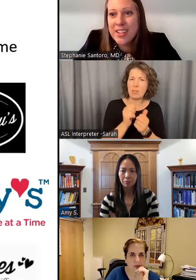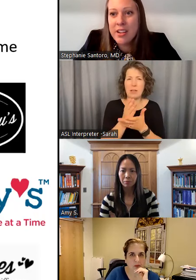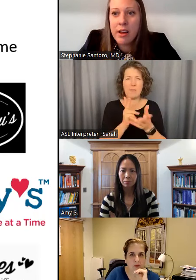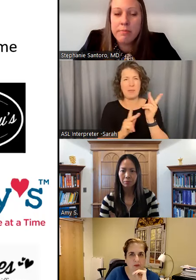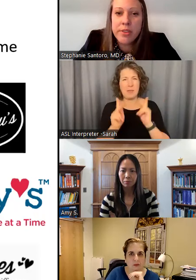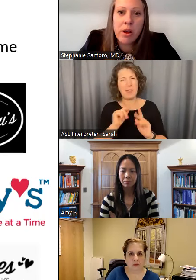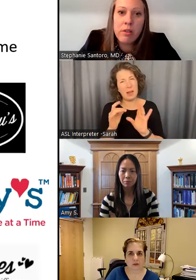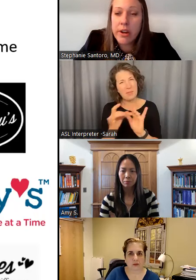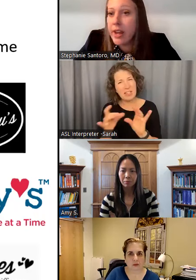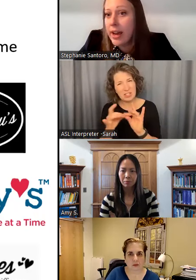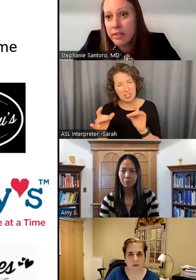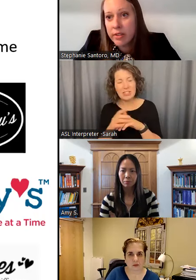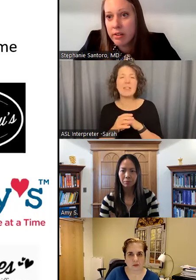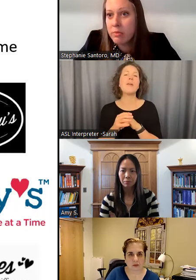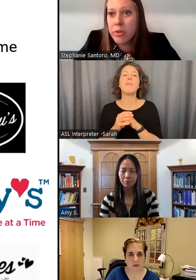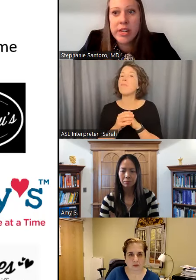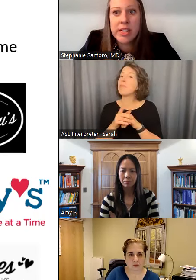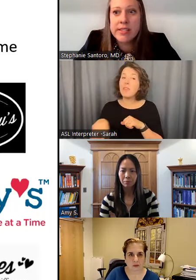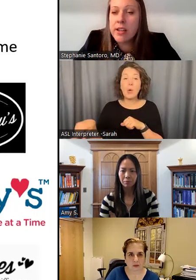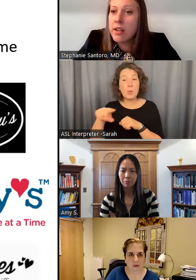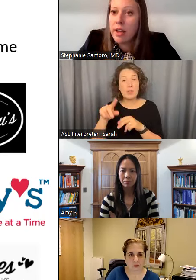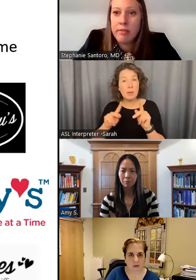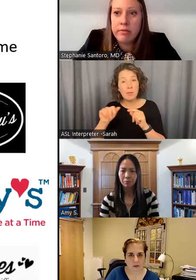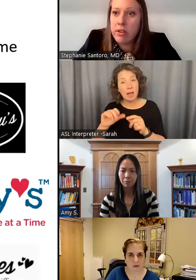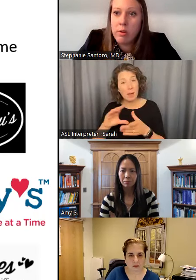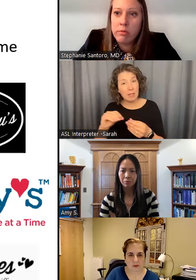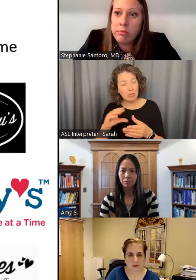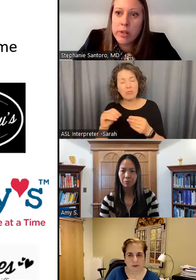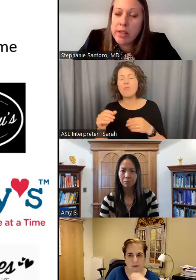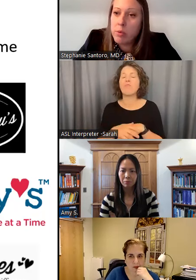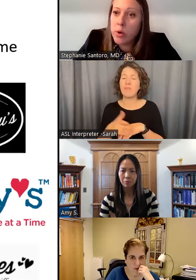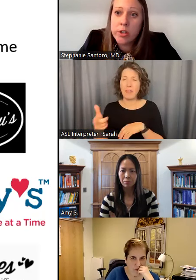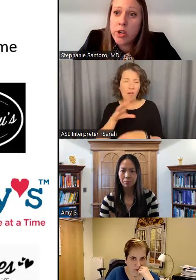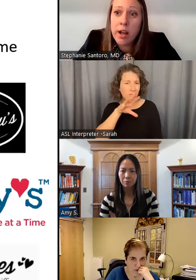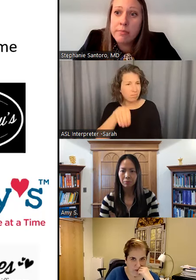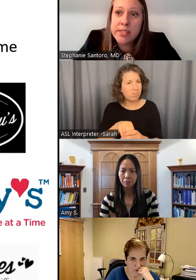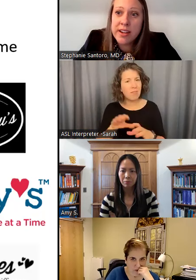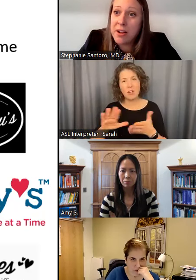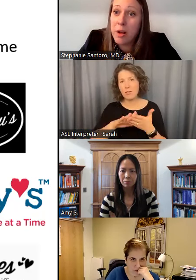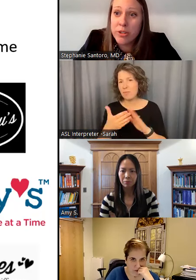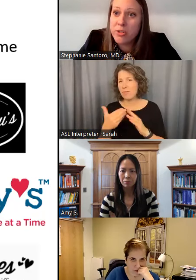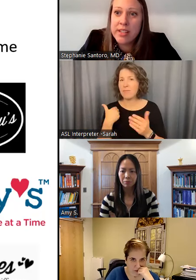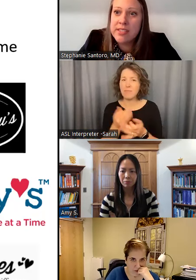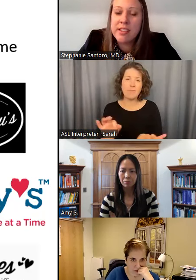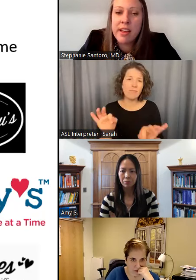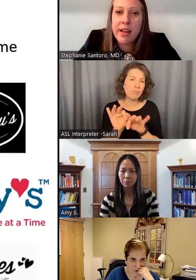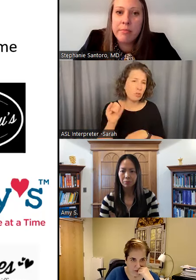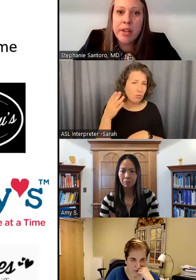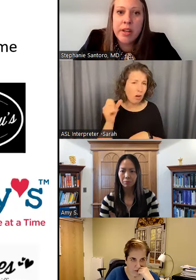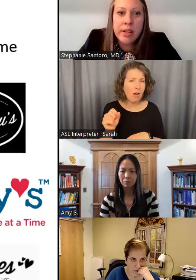mentioned. They're all very active in their communities, have, really important jobs and